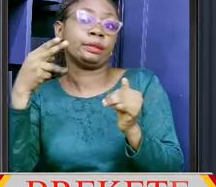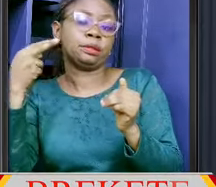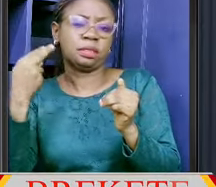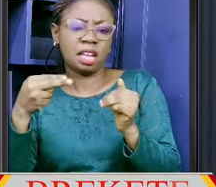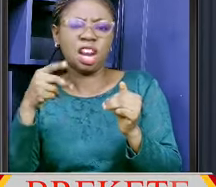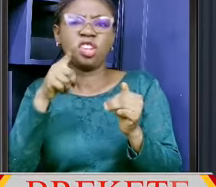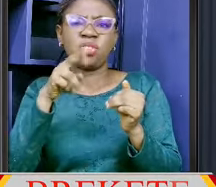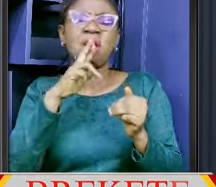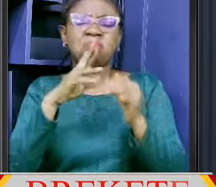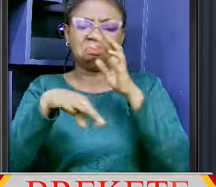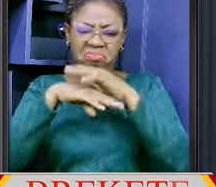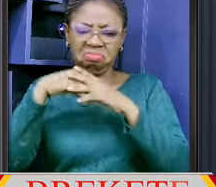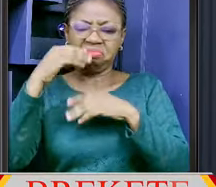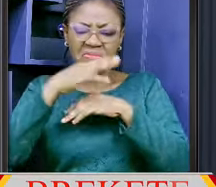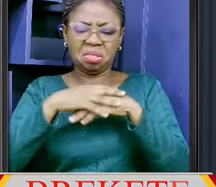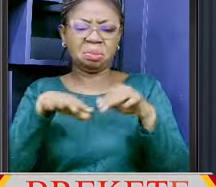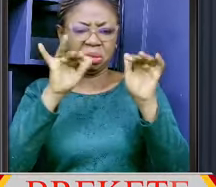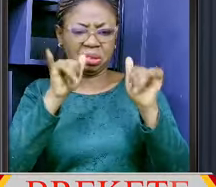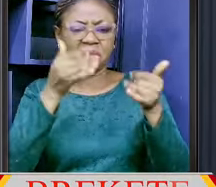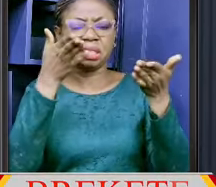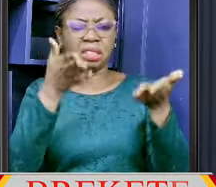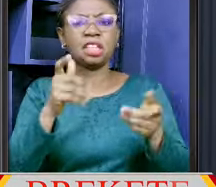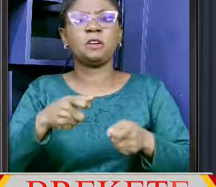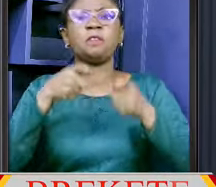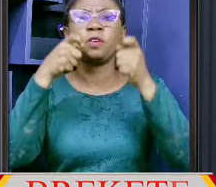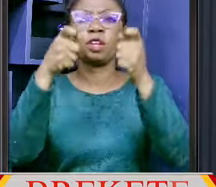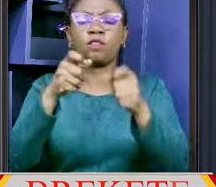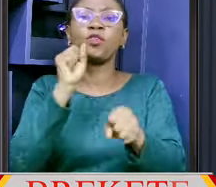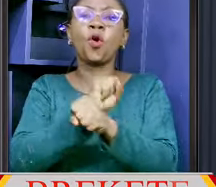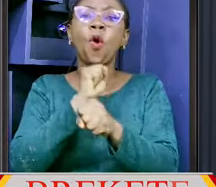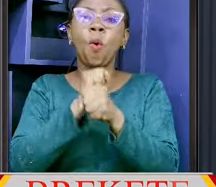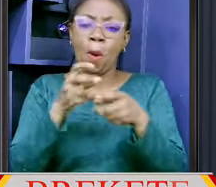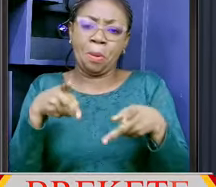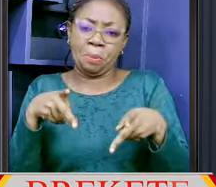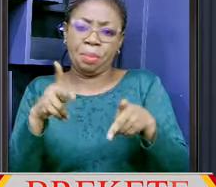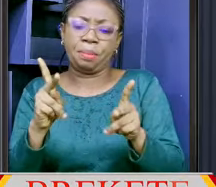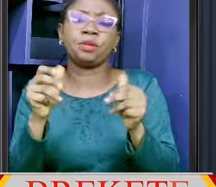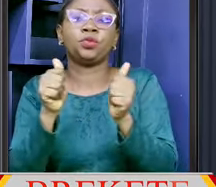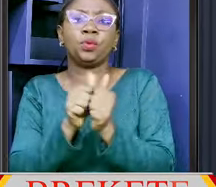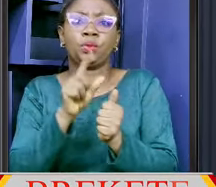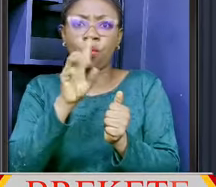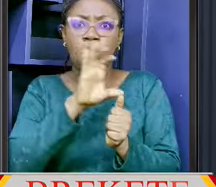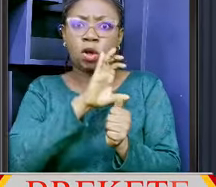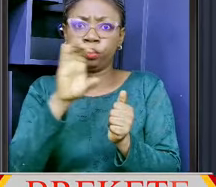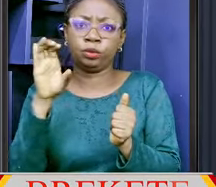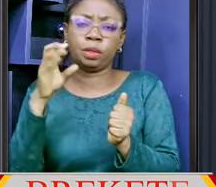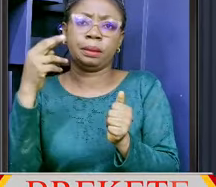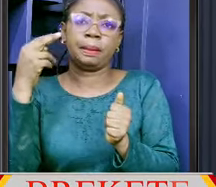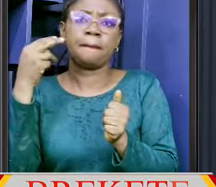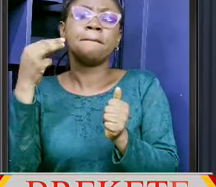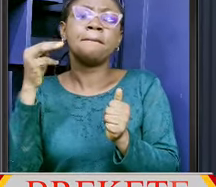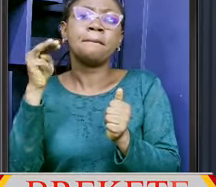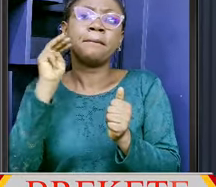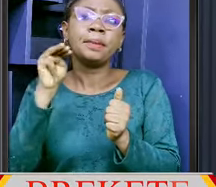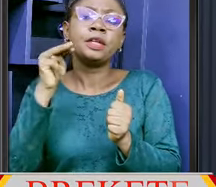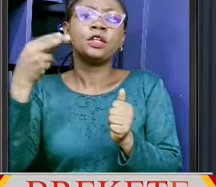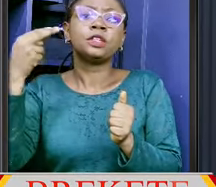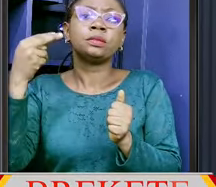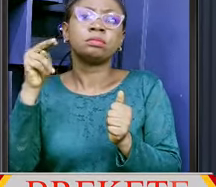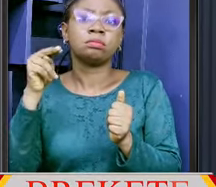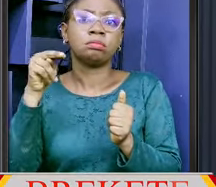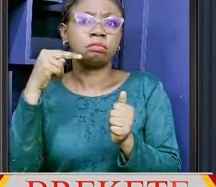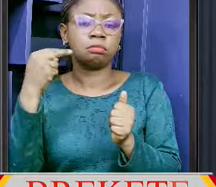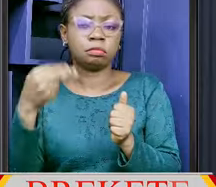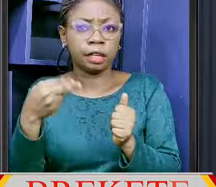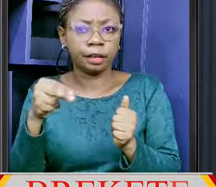go give you work permit. They go give you every permit where you need with 100 million naira equivalent of money. Talk more of